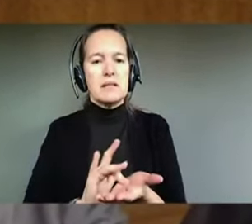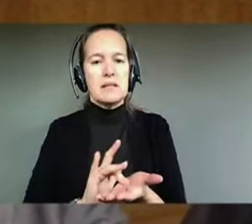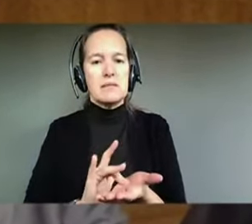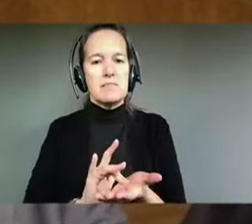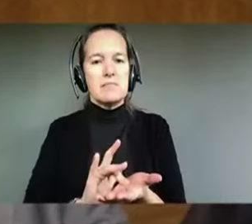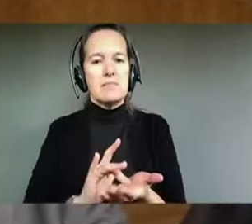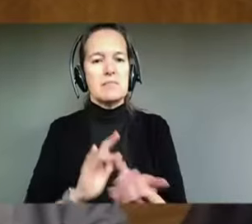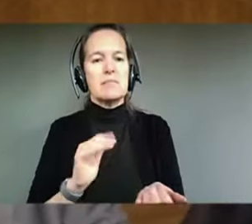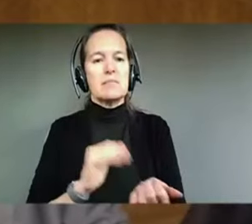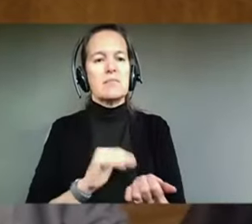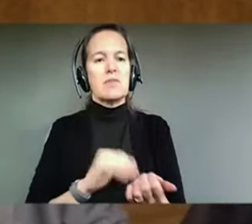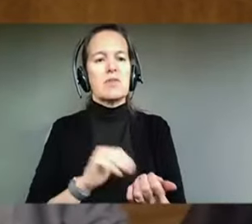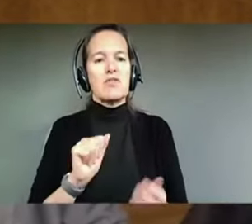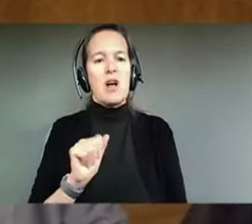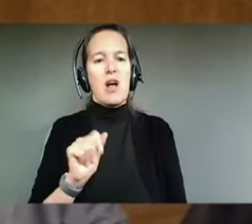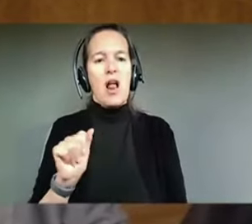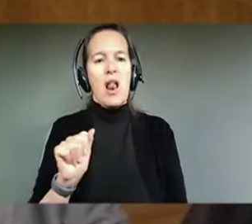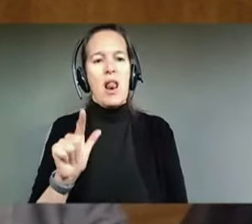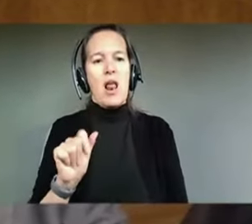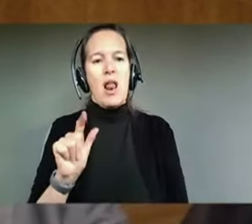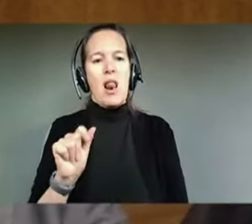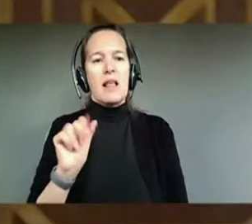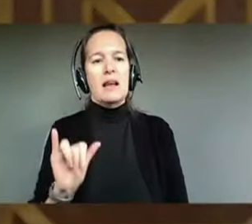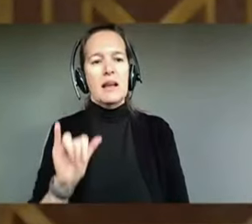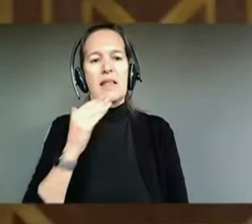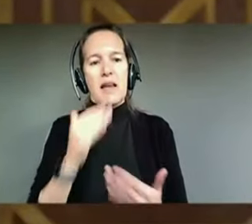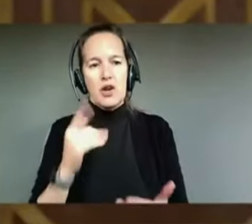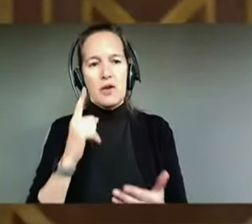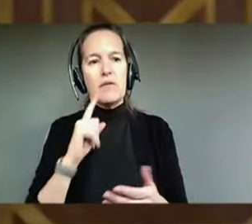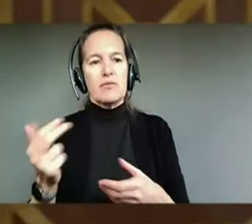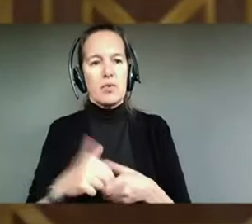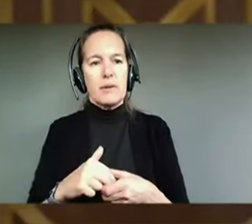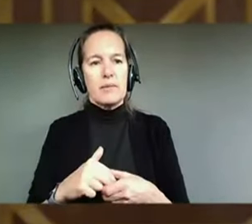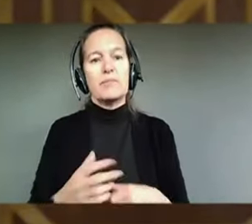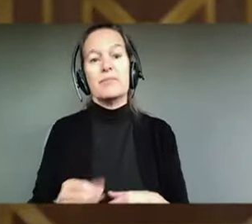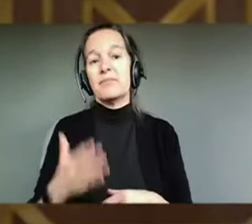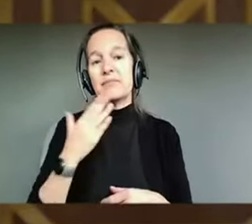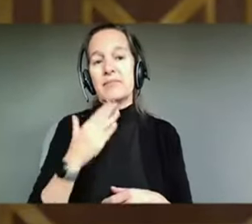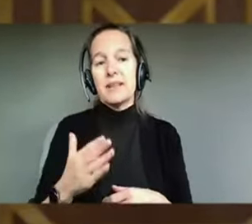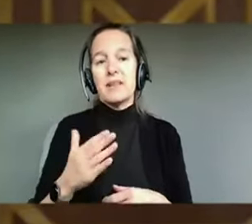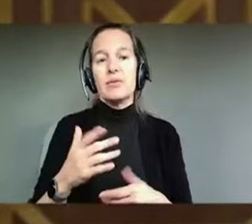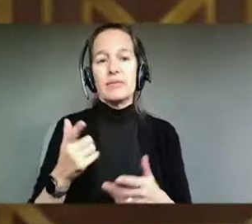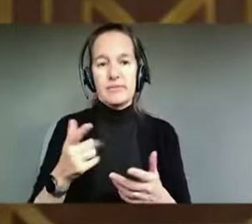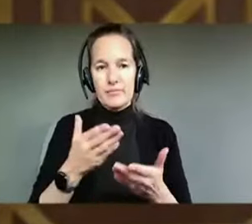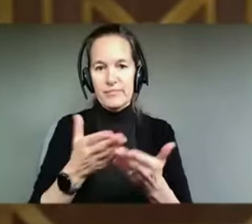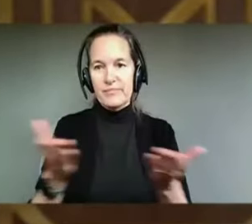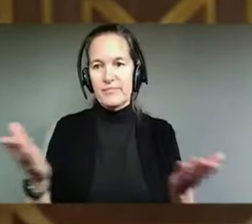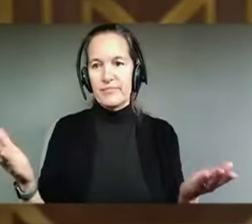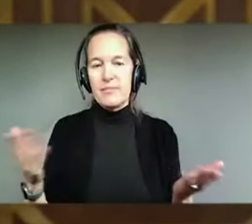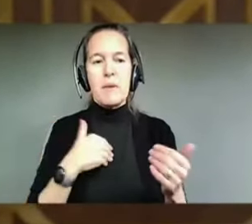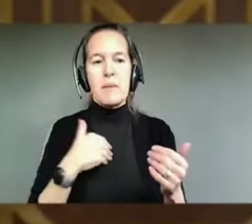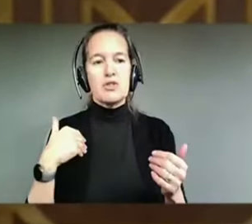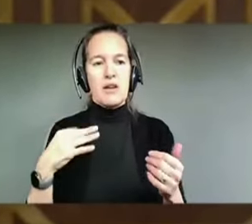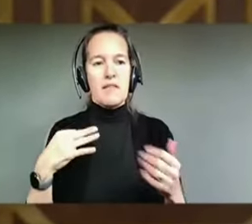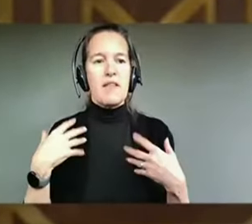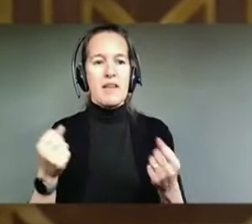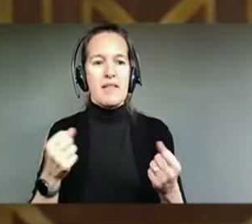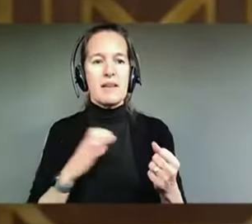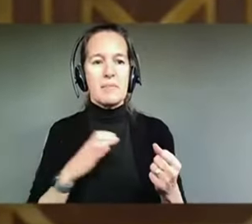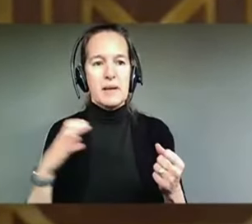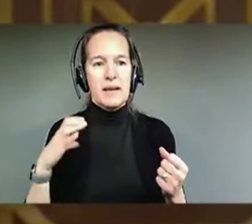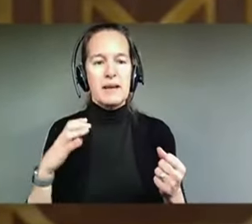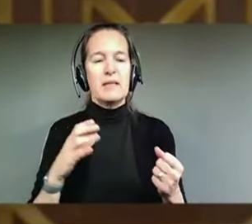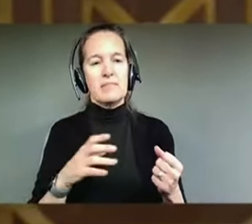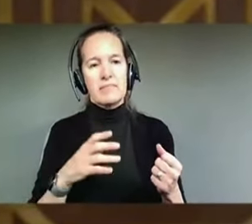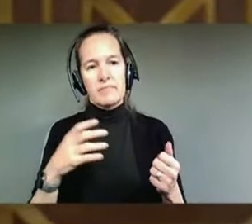with us. Well, Chairman Sanders and Ranking Member Dr. Cassidy and members of the Health Committee, thank you for the opportunity